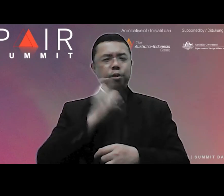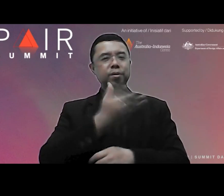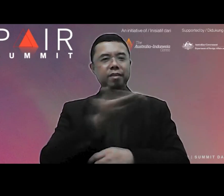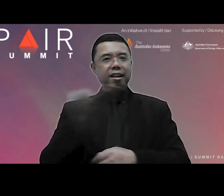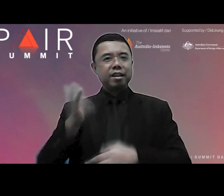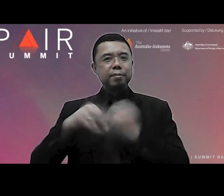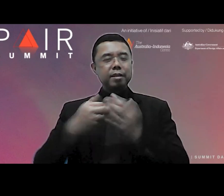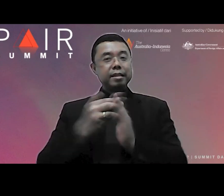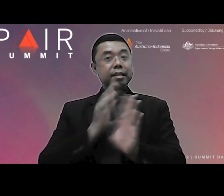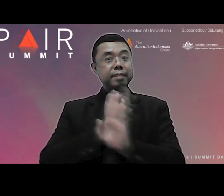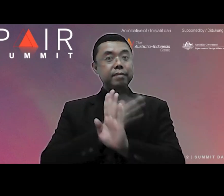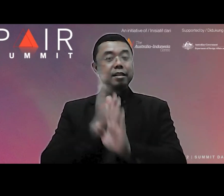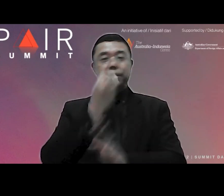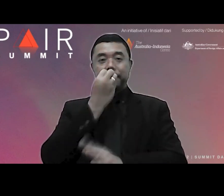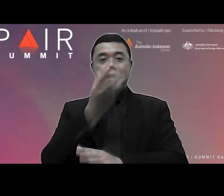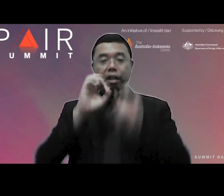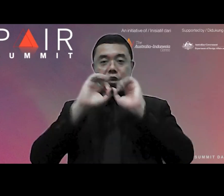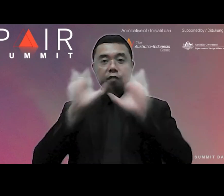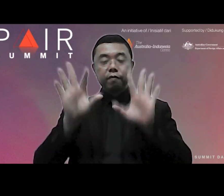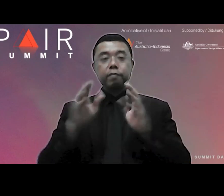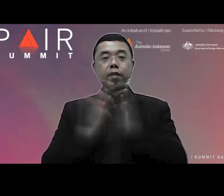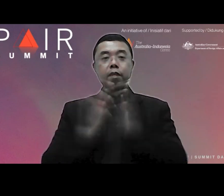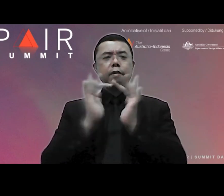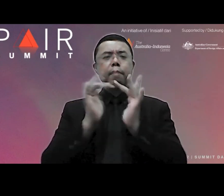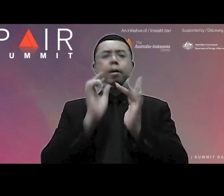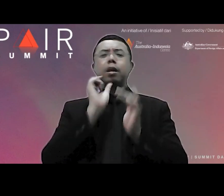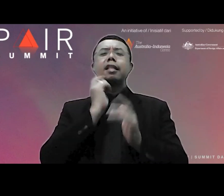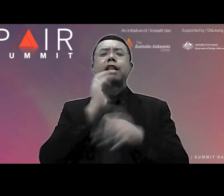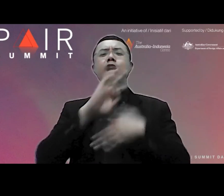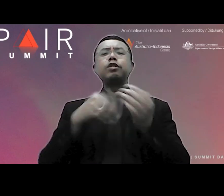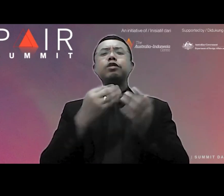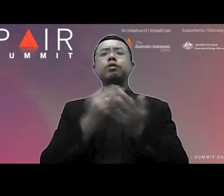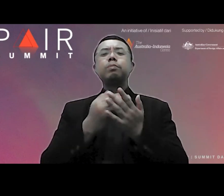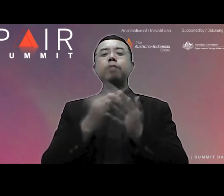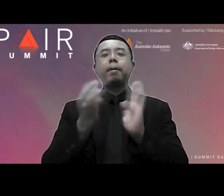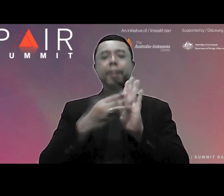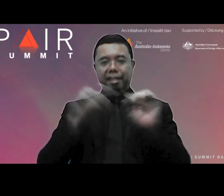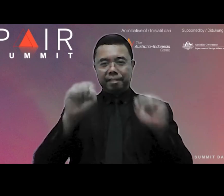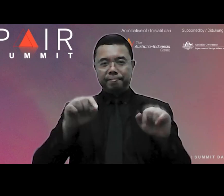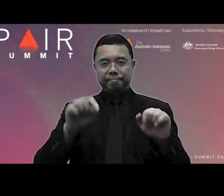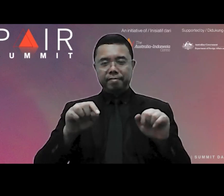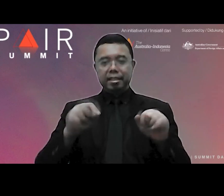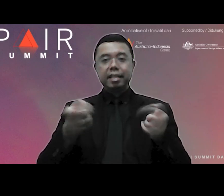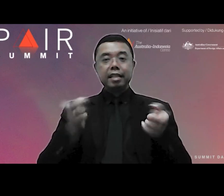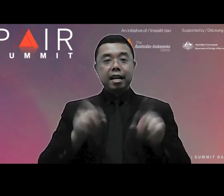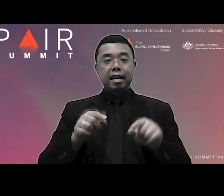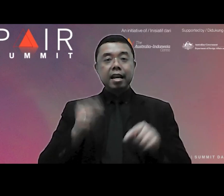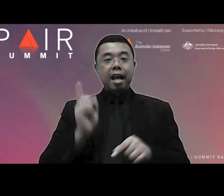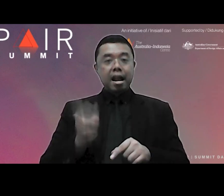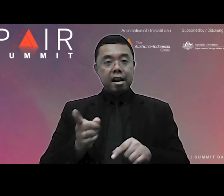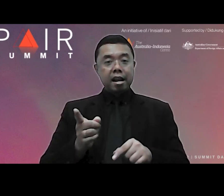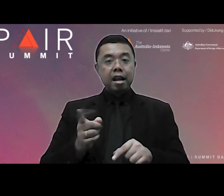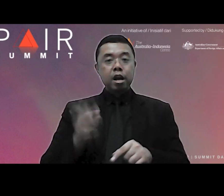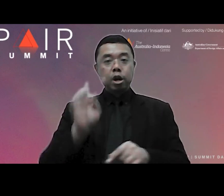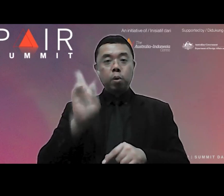our website about all those research projects. Now, we of course have 2 more days to go,